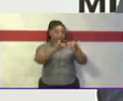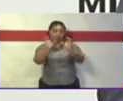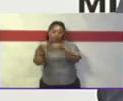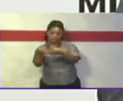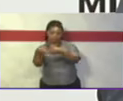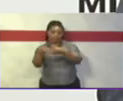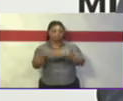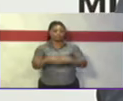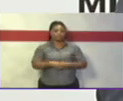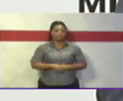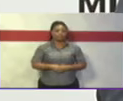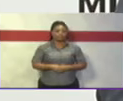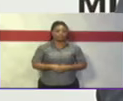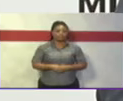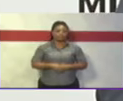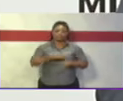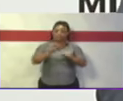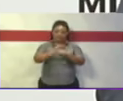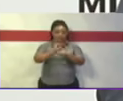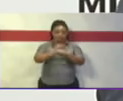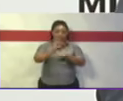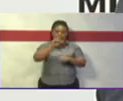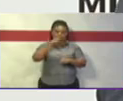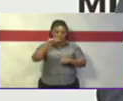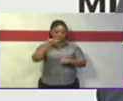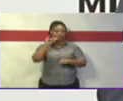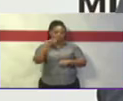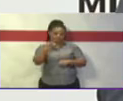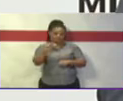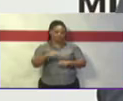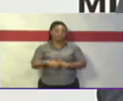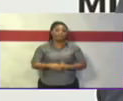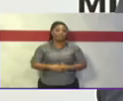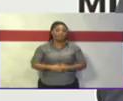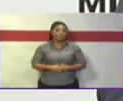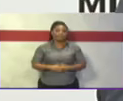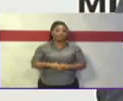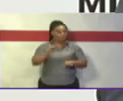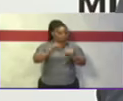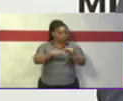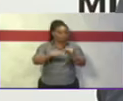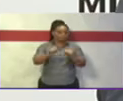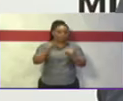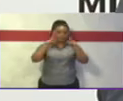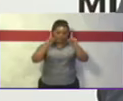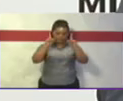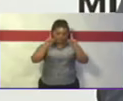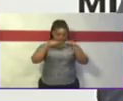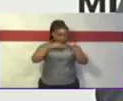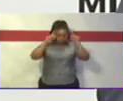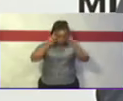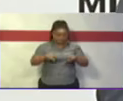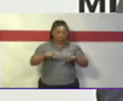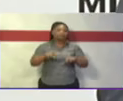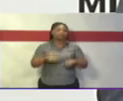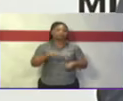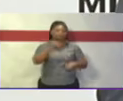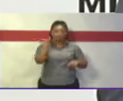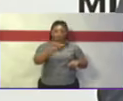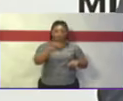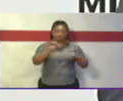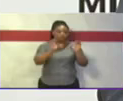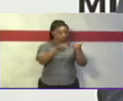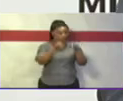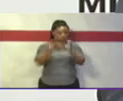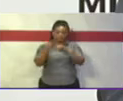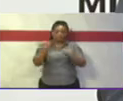example, on rigs, and the other person would have fell into that category, so he would have been tested as part of that whole network and picked up as